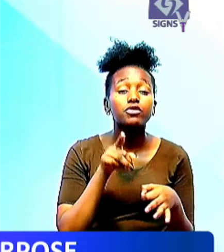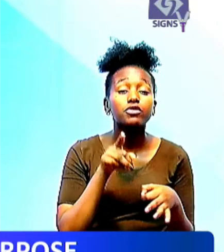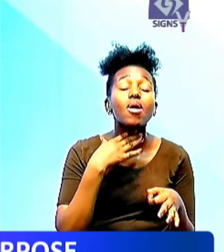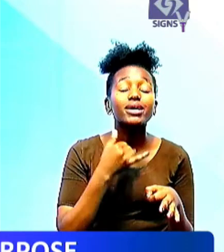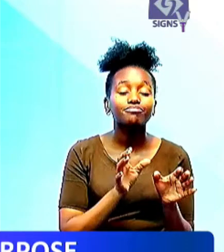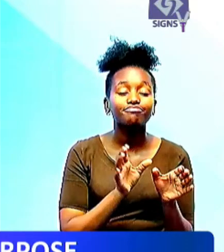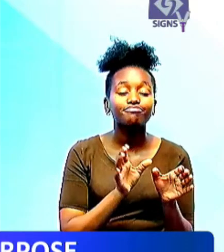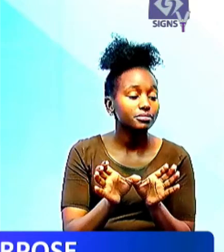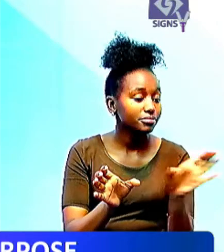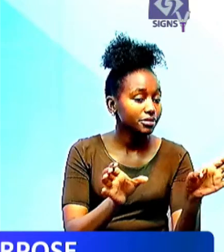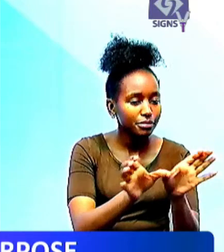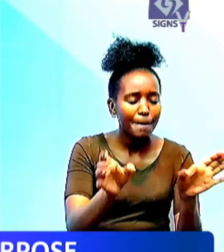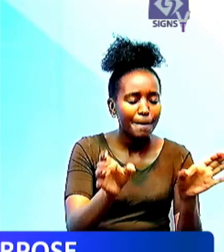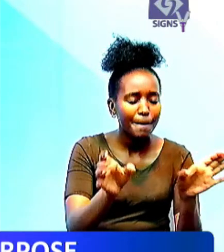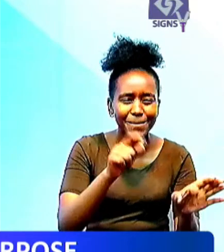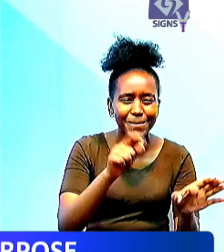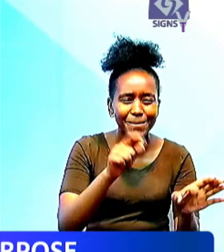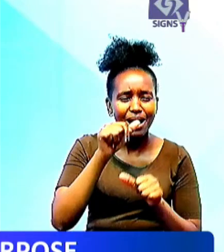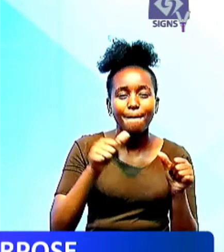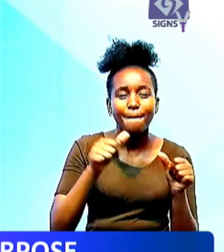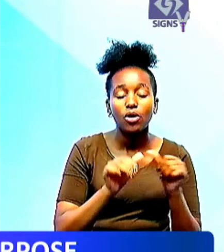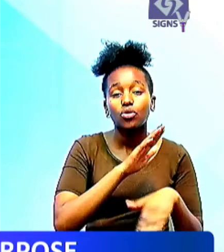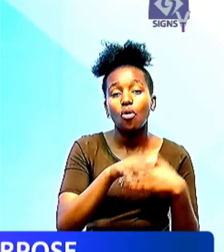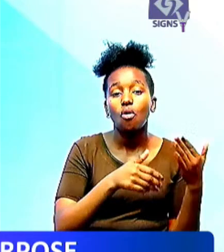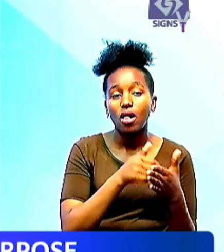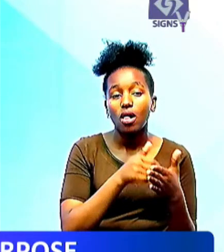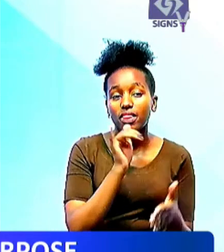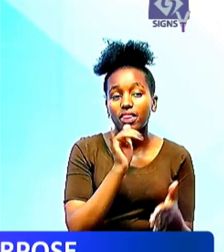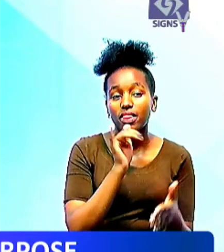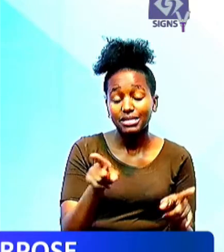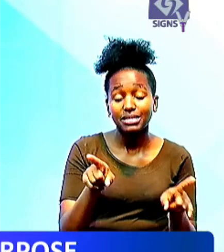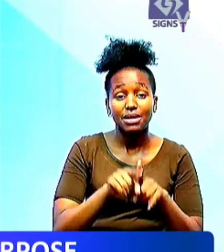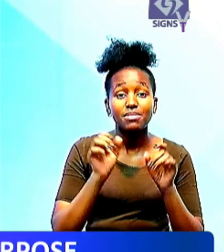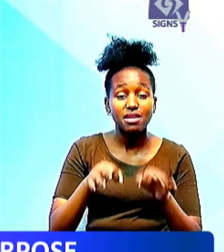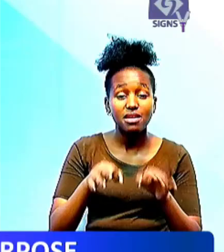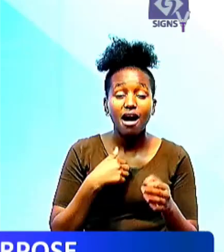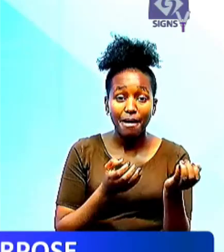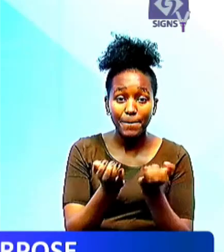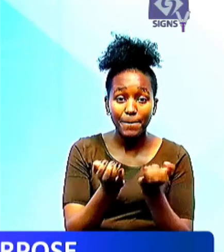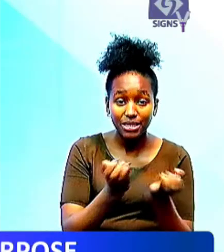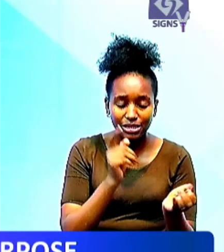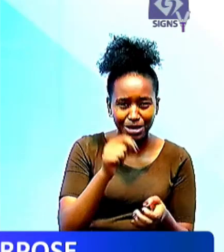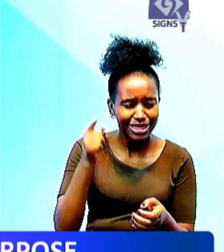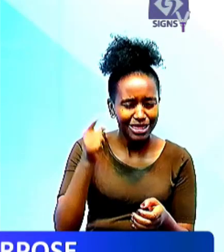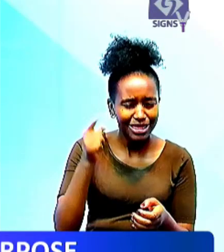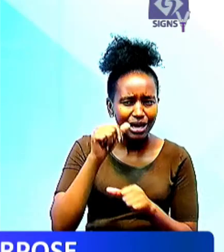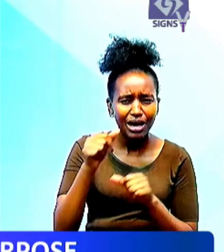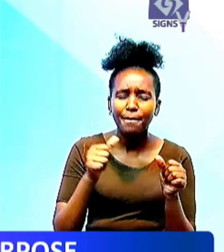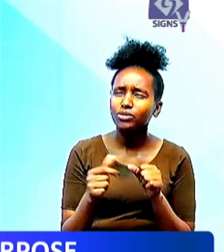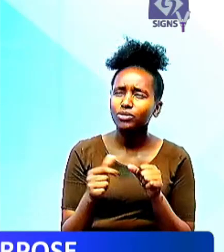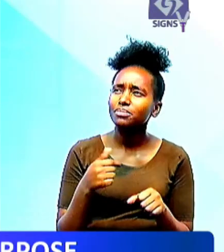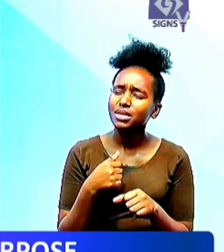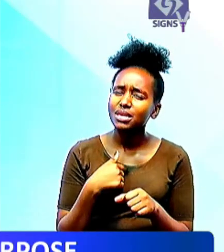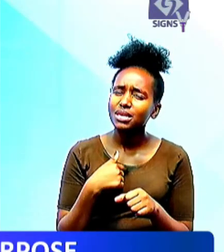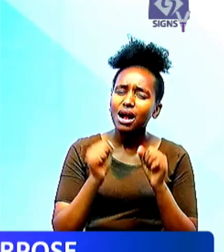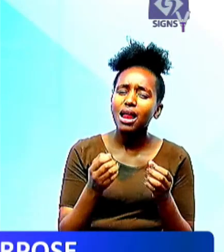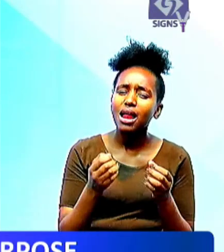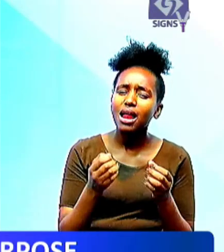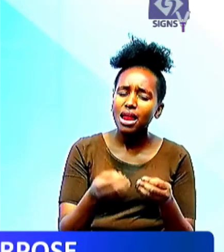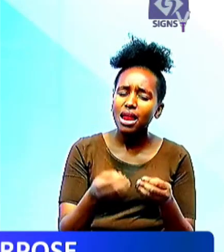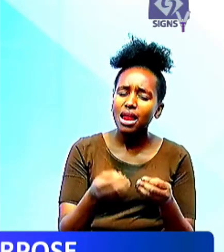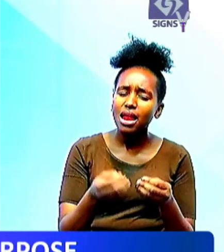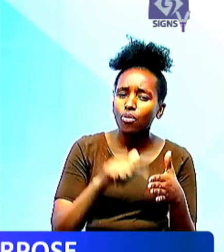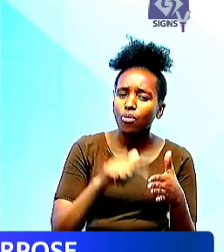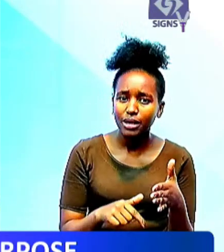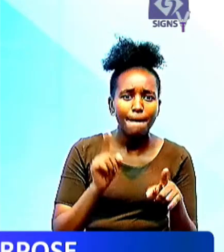business, check which you can grow organically in the business. If this line I'm offering, what else can I offer? But don't